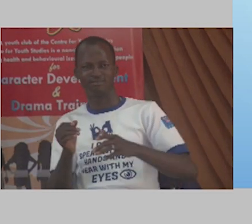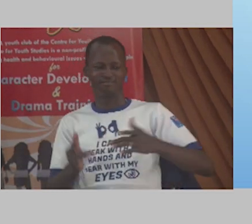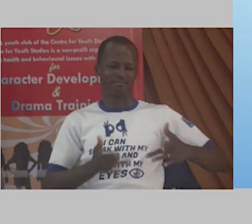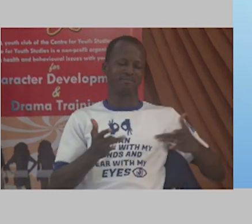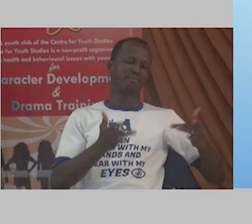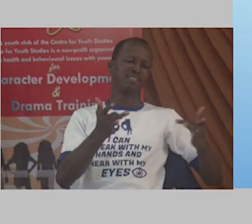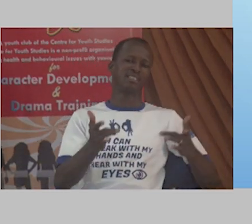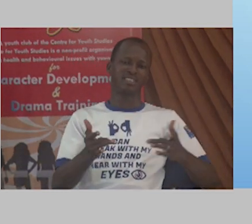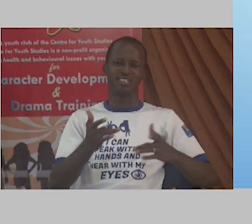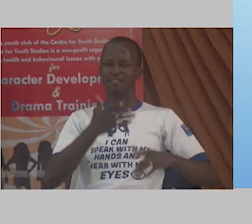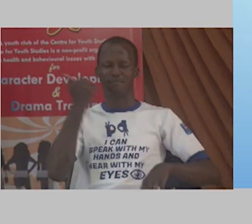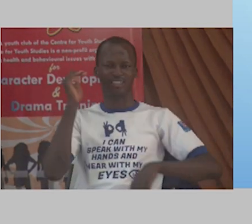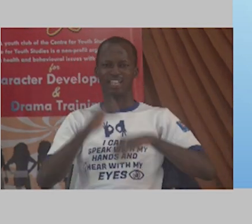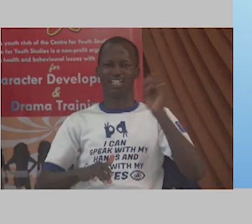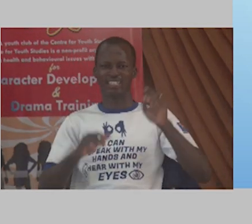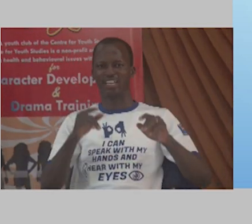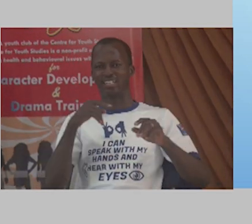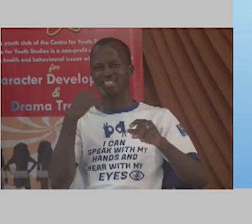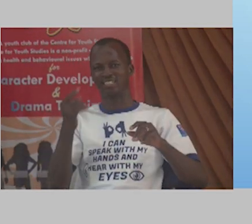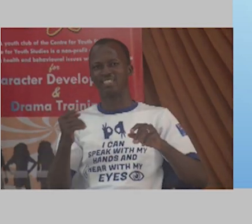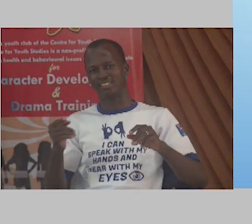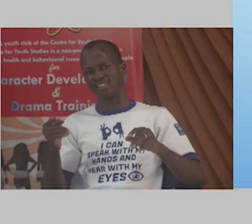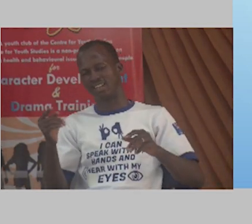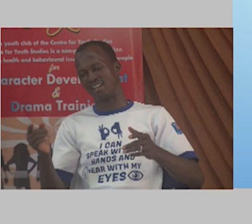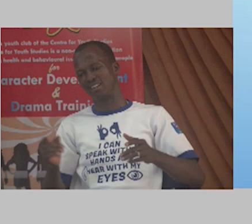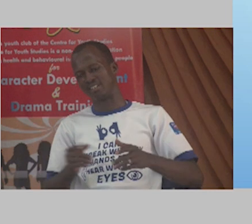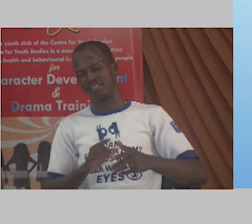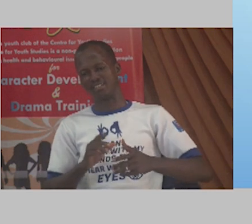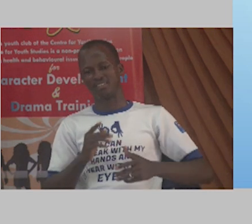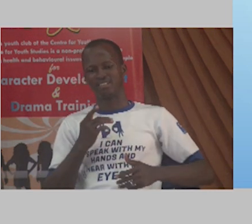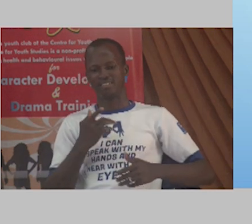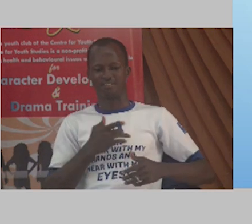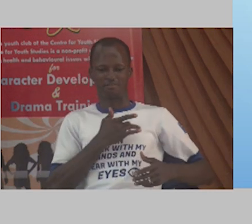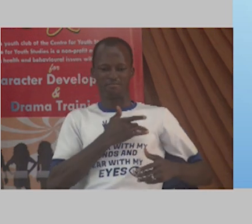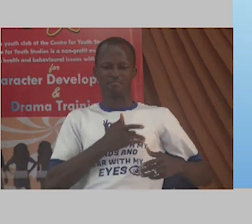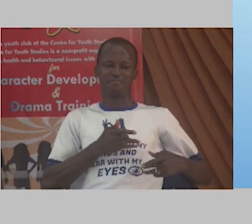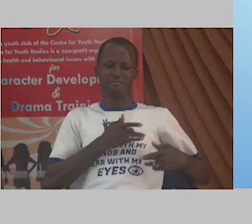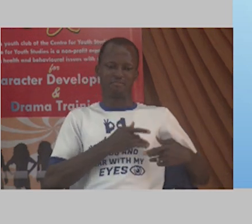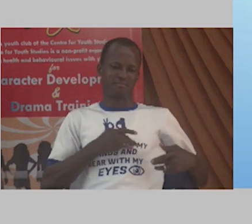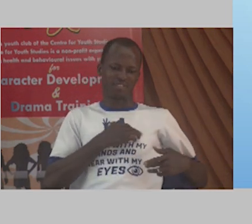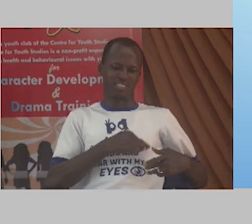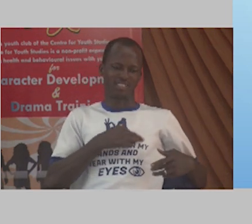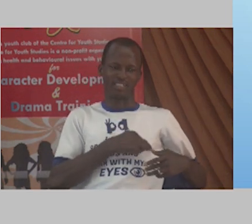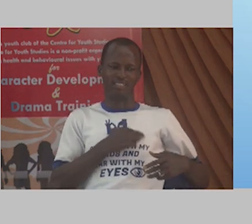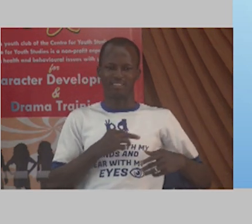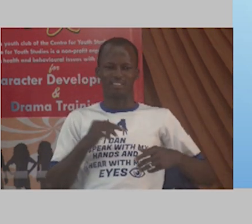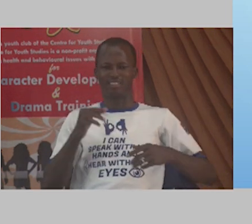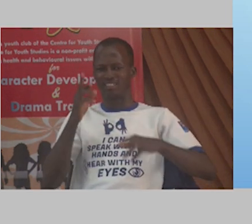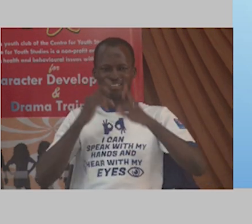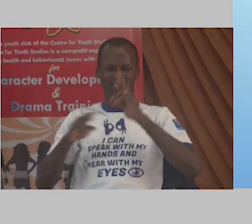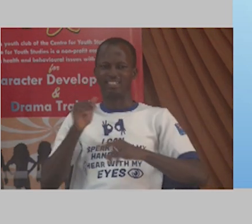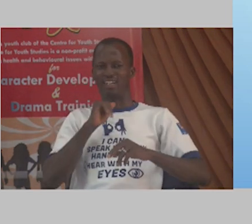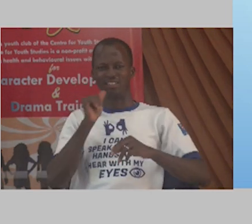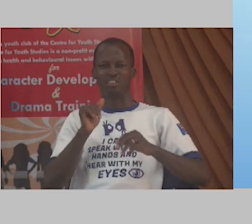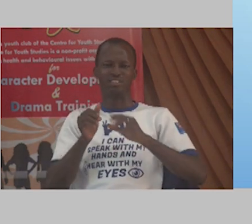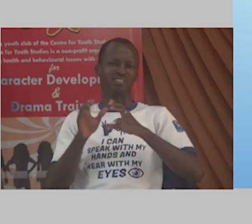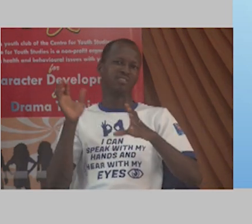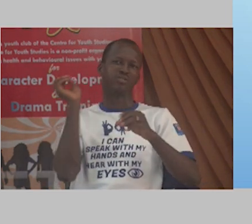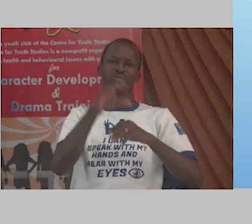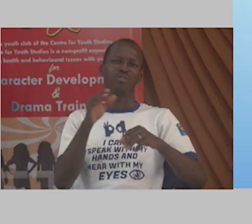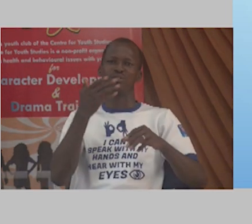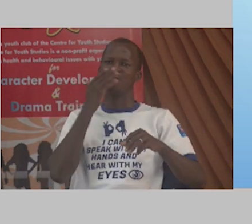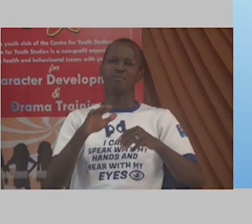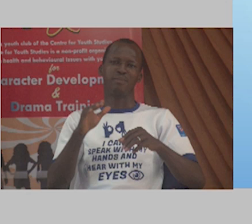rather than commendation. So, and we should rather not throw such words around persons